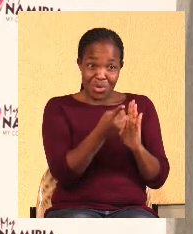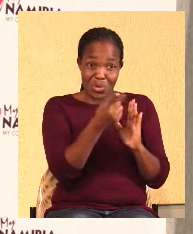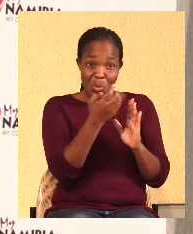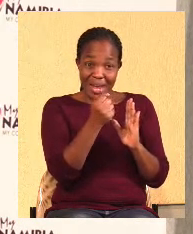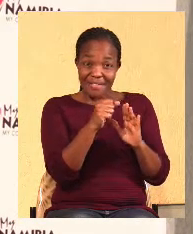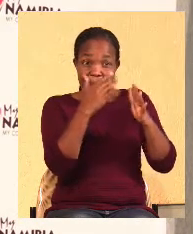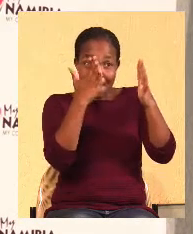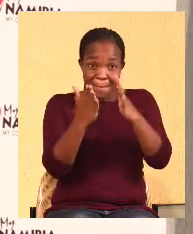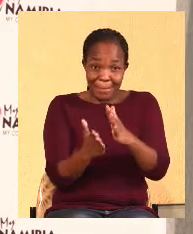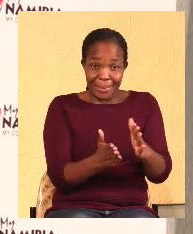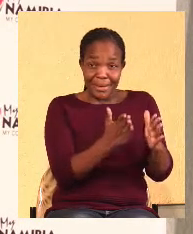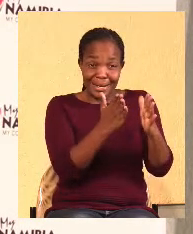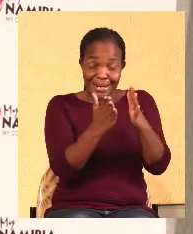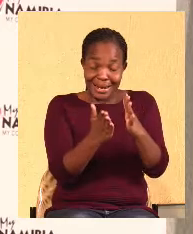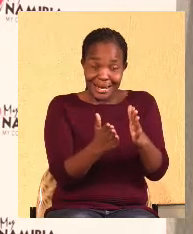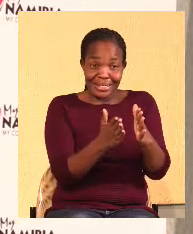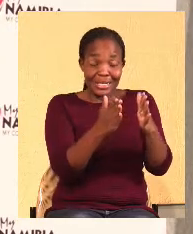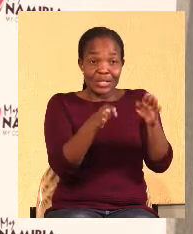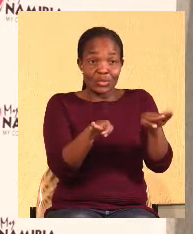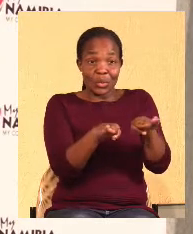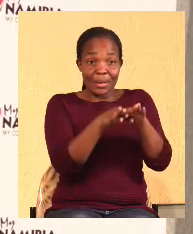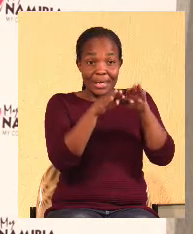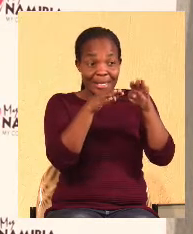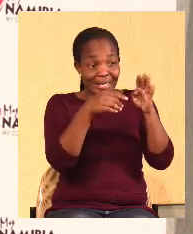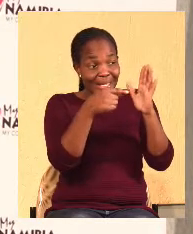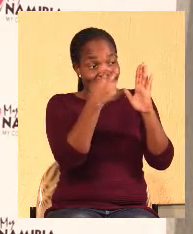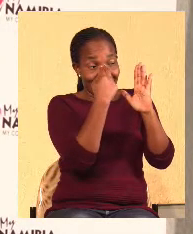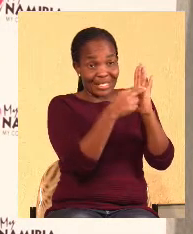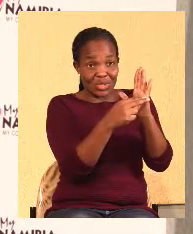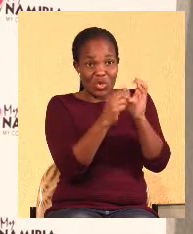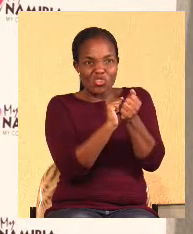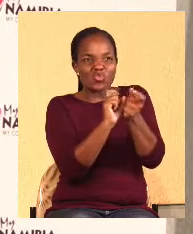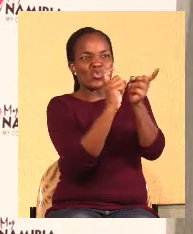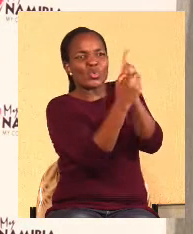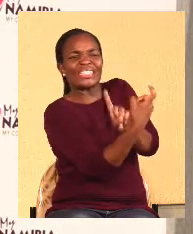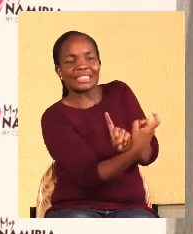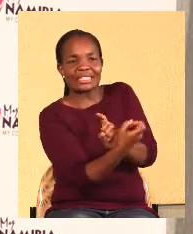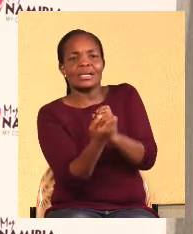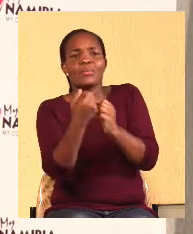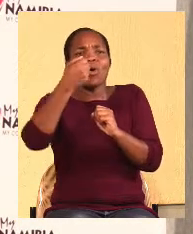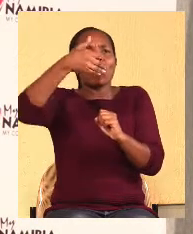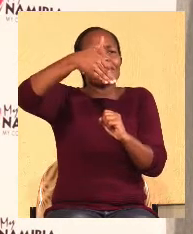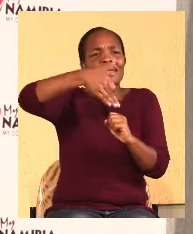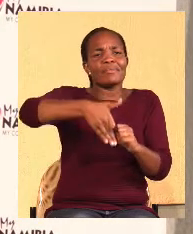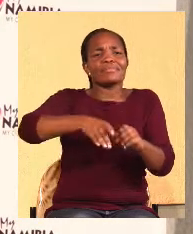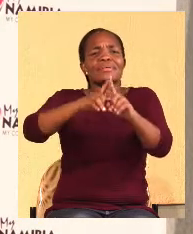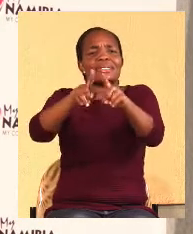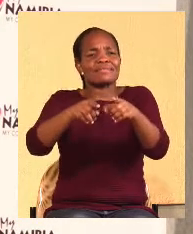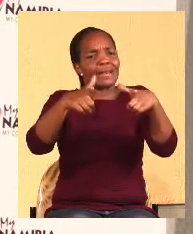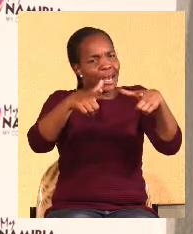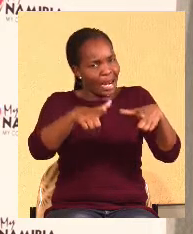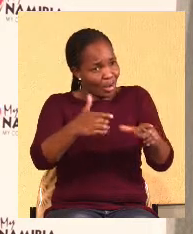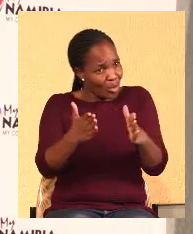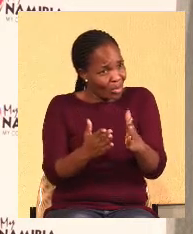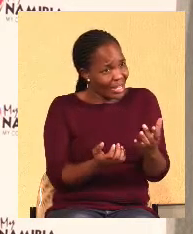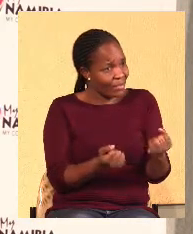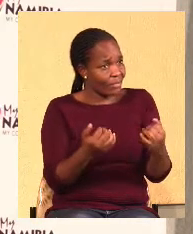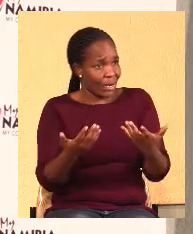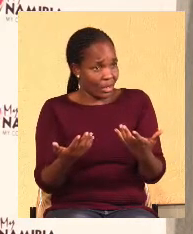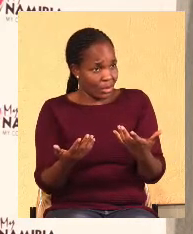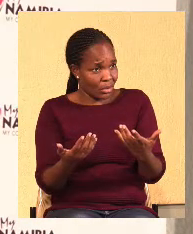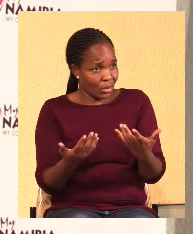have just heard from the lady that was speaking from the outline that there are also people that are trying to educate and